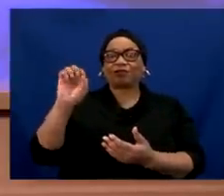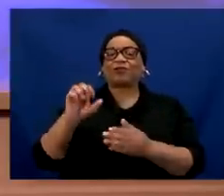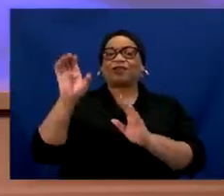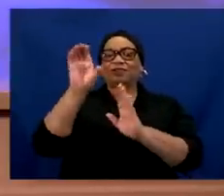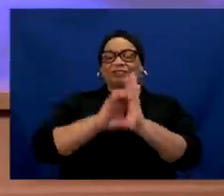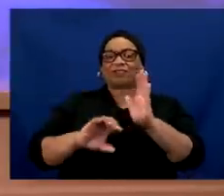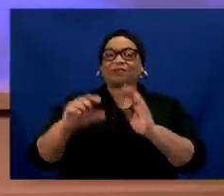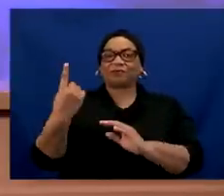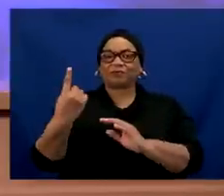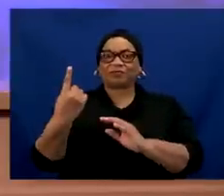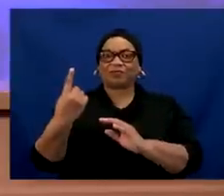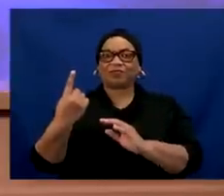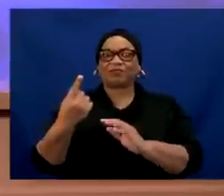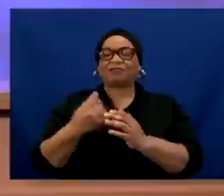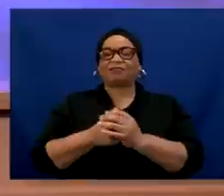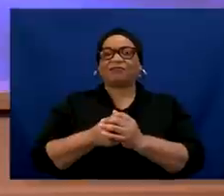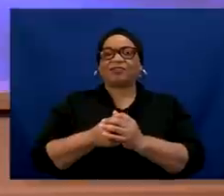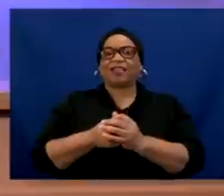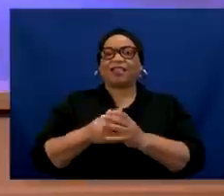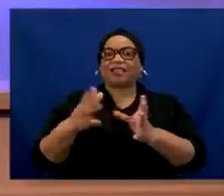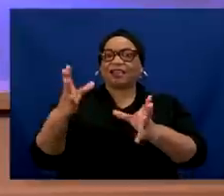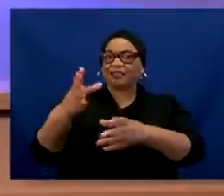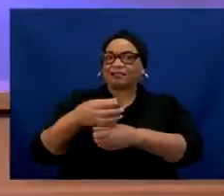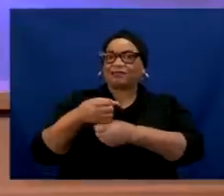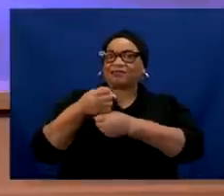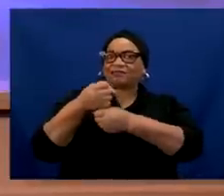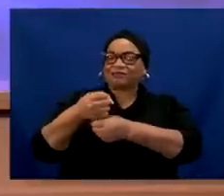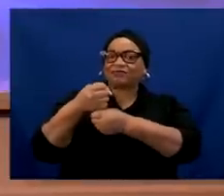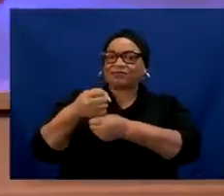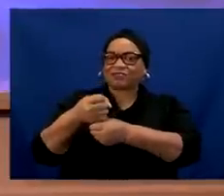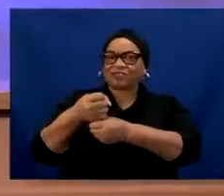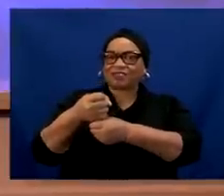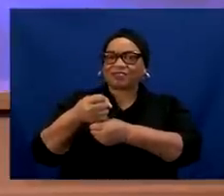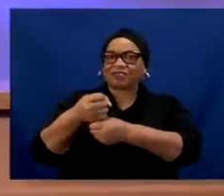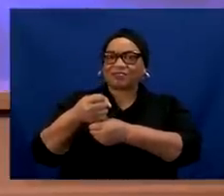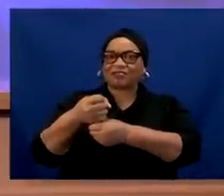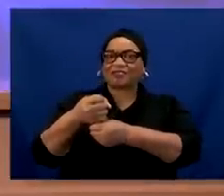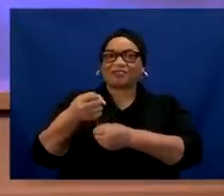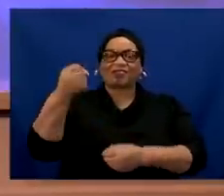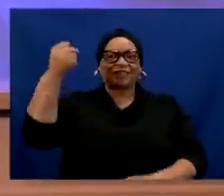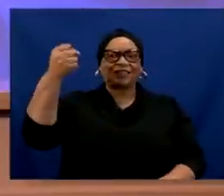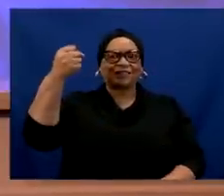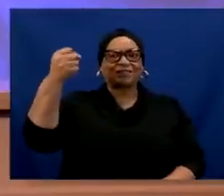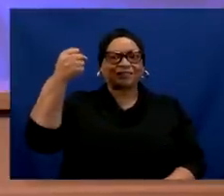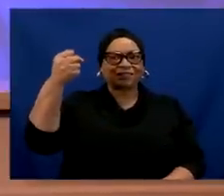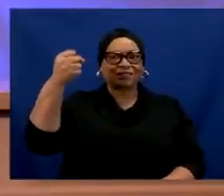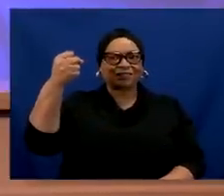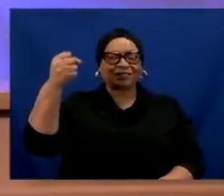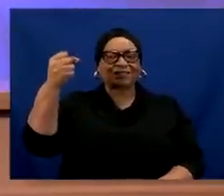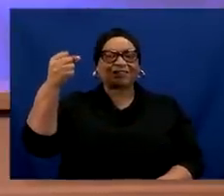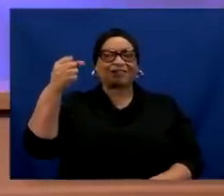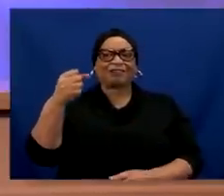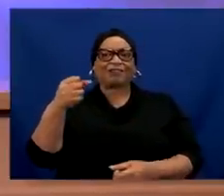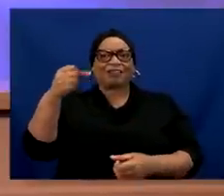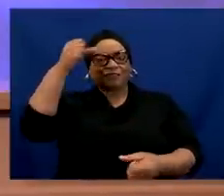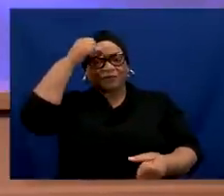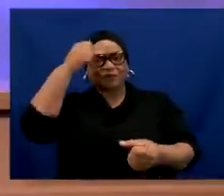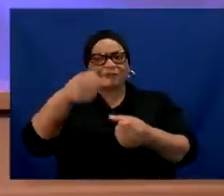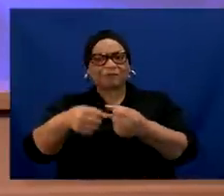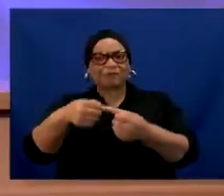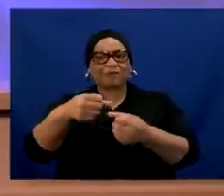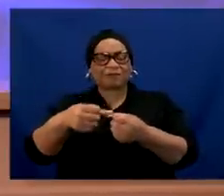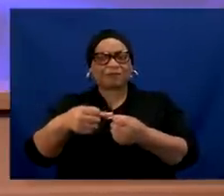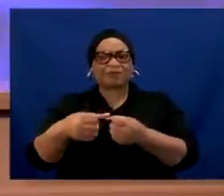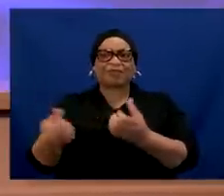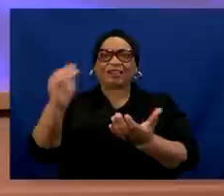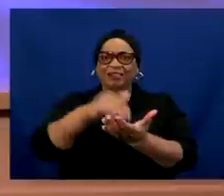scripture has held on to me even when I almost couldn't hold on to it. I remember hearing